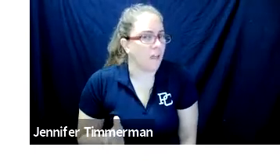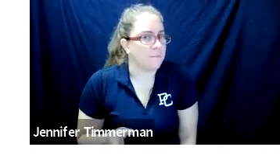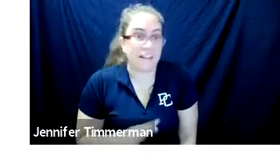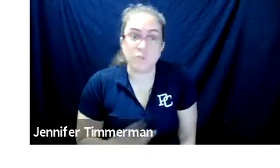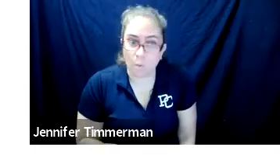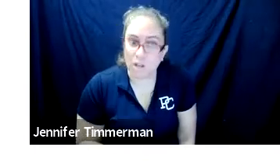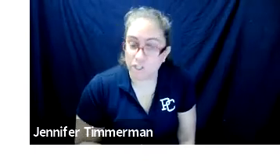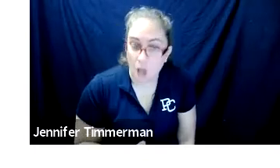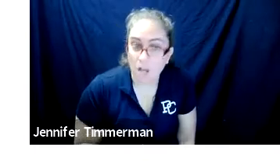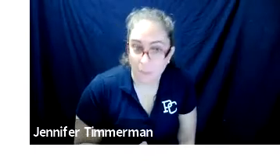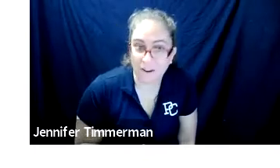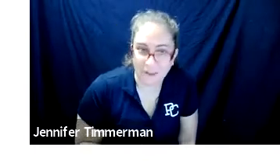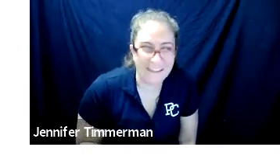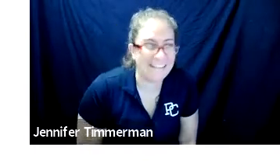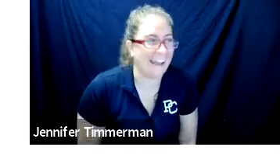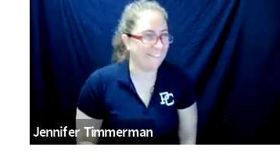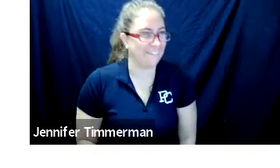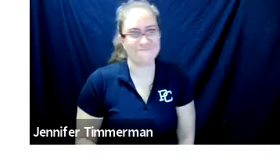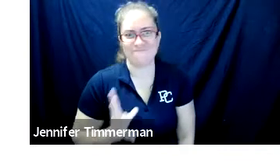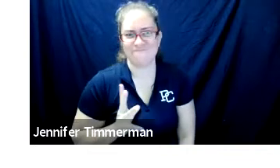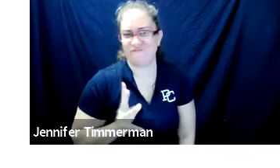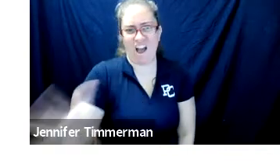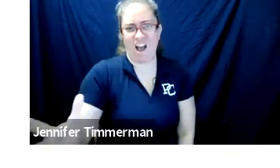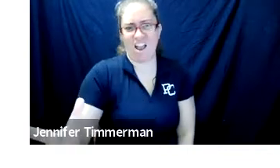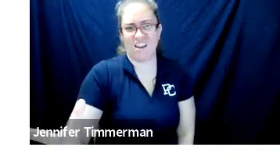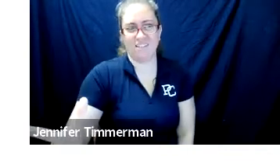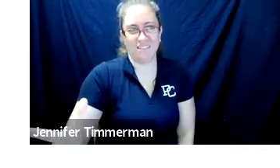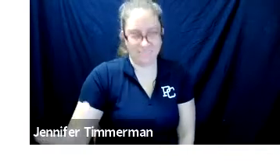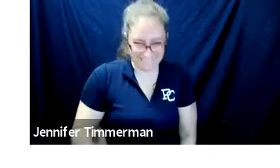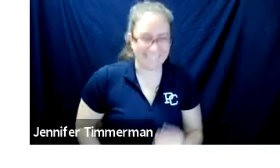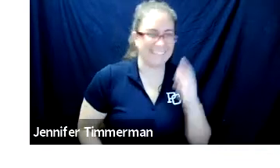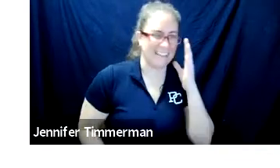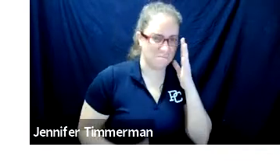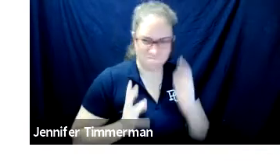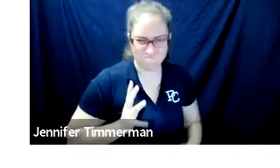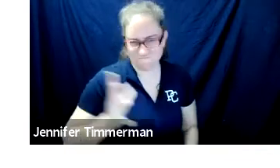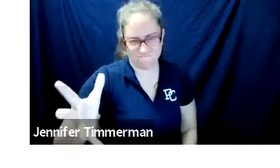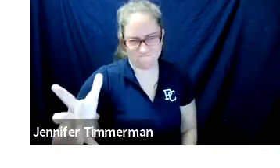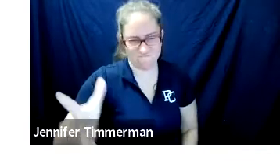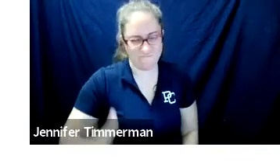really fine, but I do not want to talk about it right now. Fine.